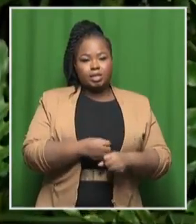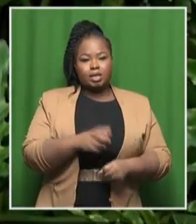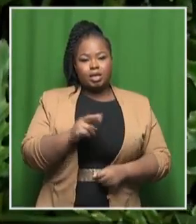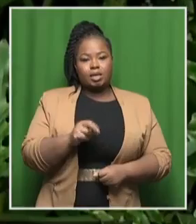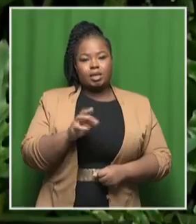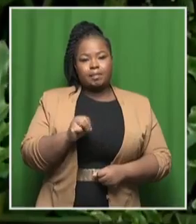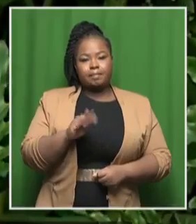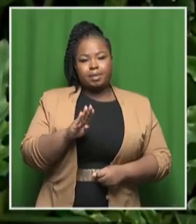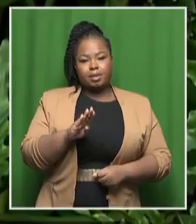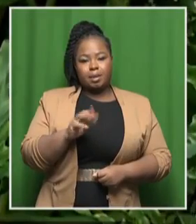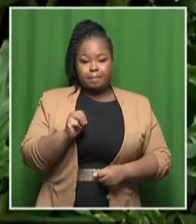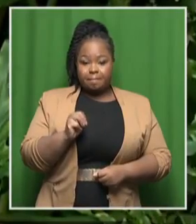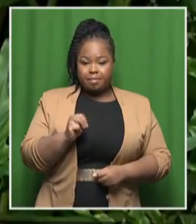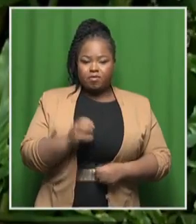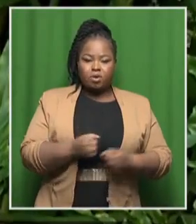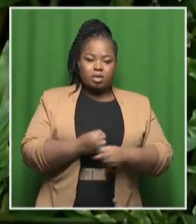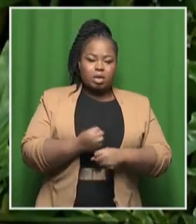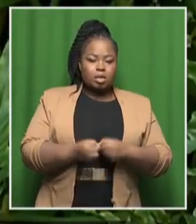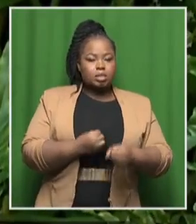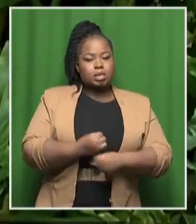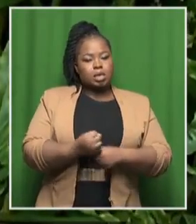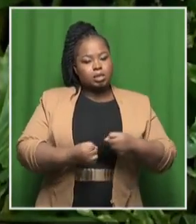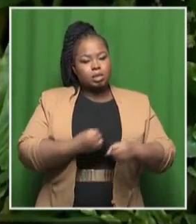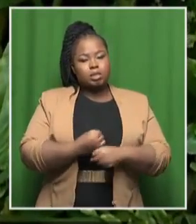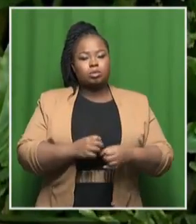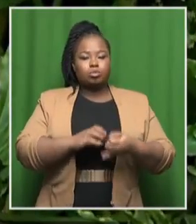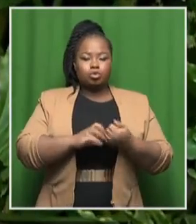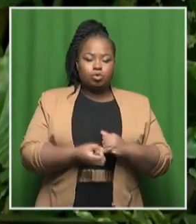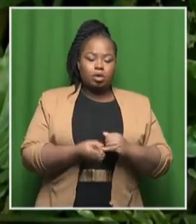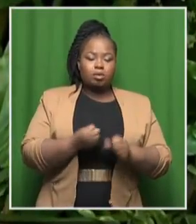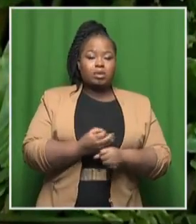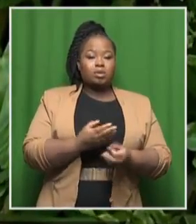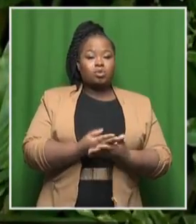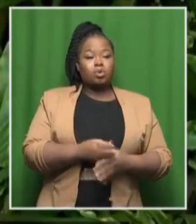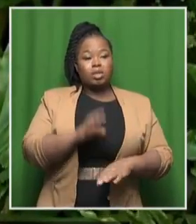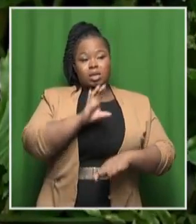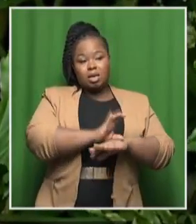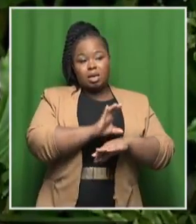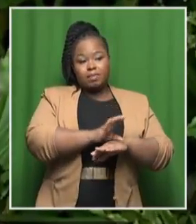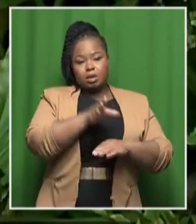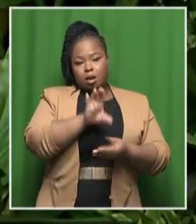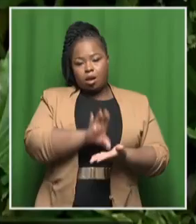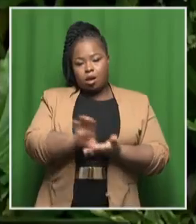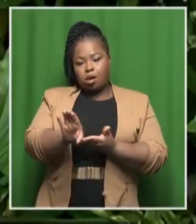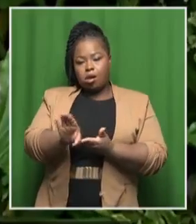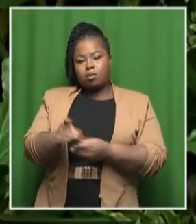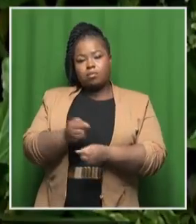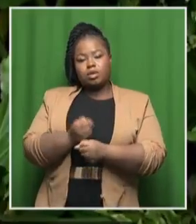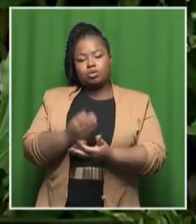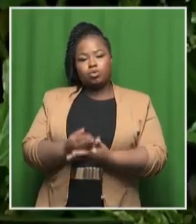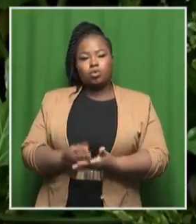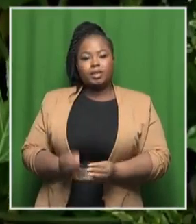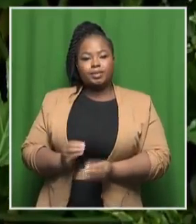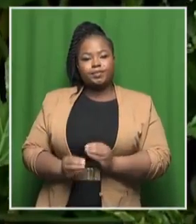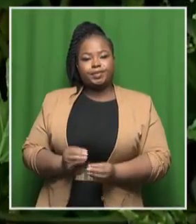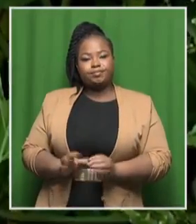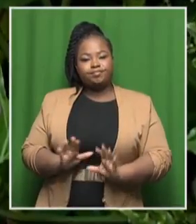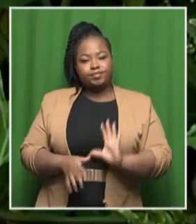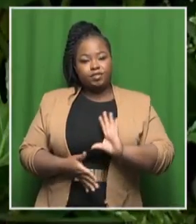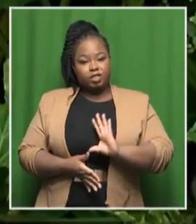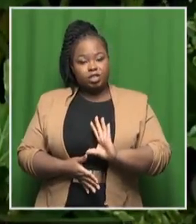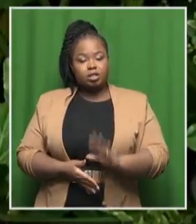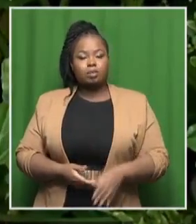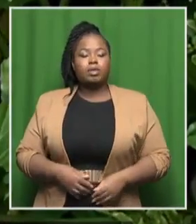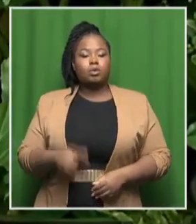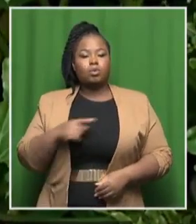been for many years already investing large parts of the capital budget to actually refurbish infrastructure. We focused a lot on the